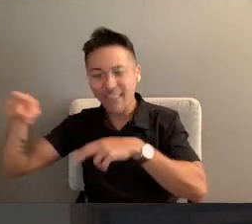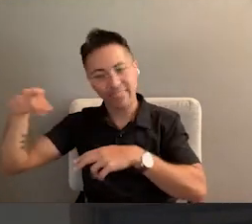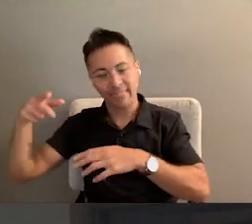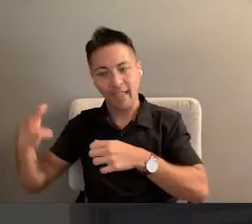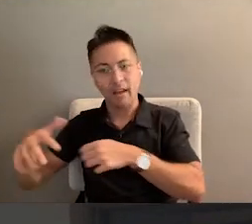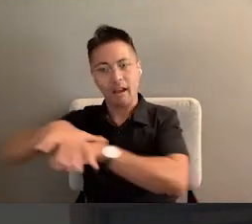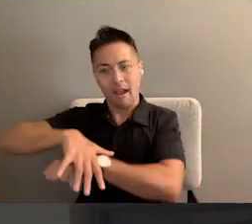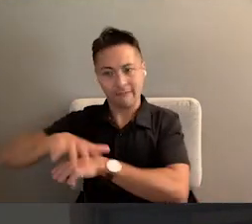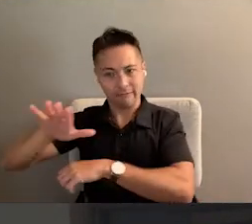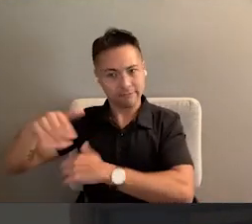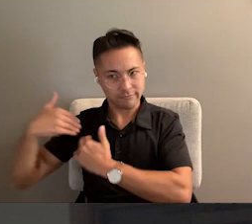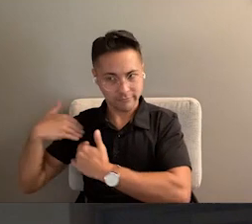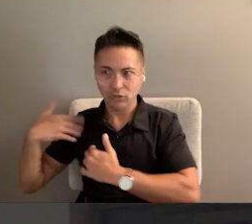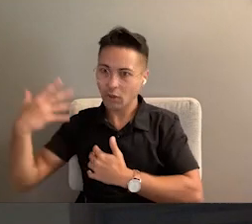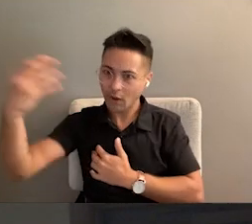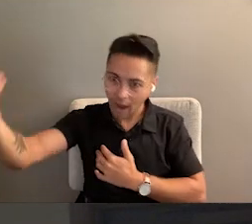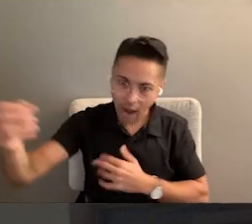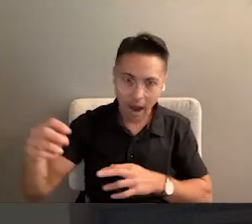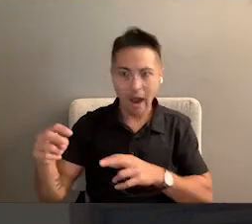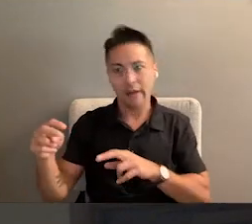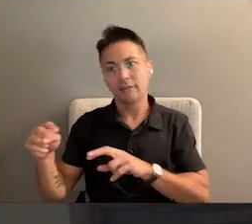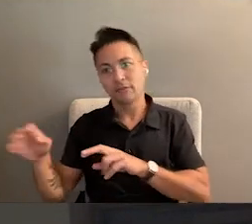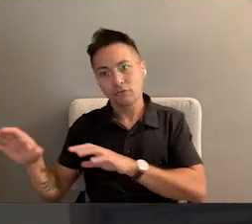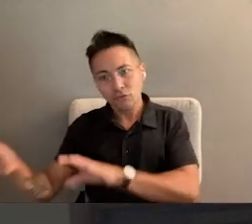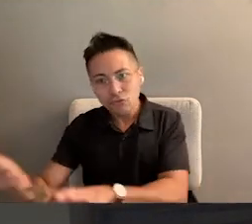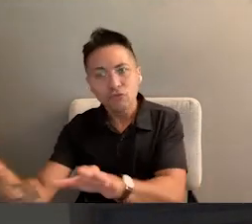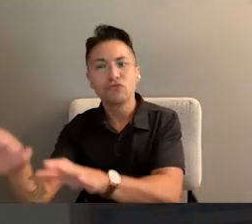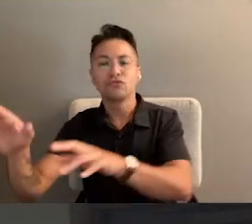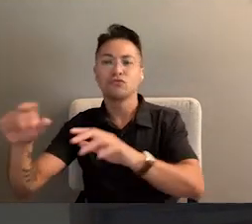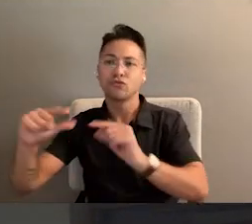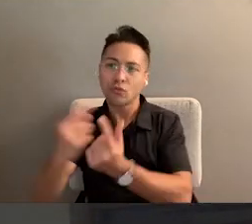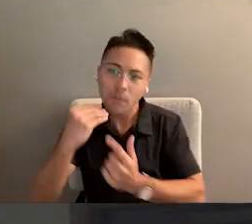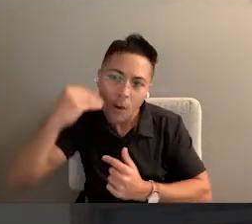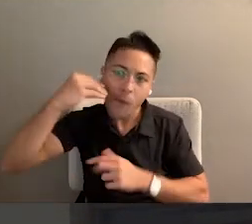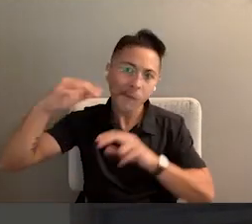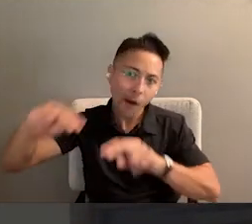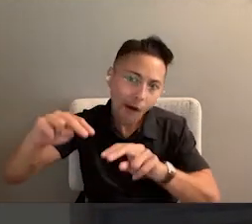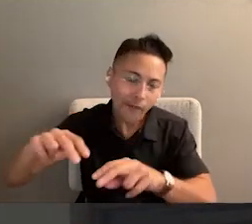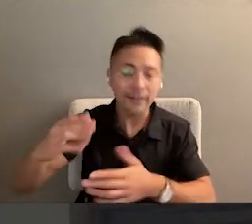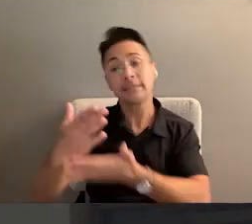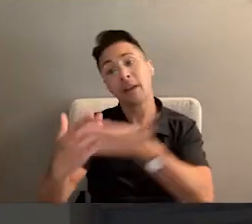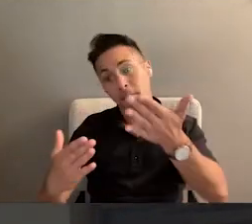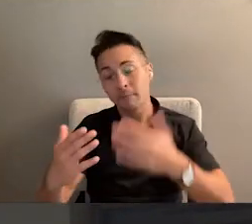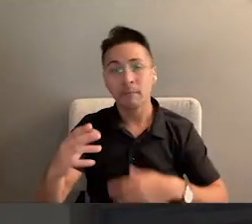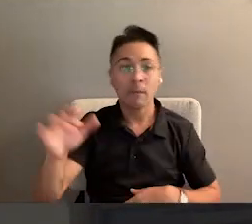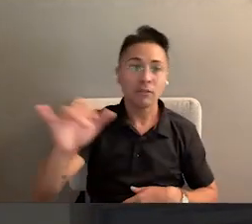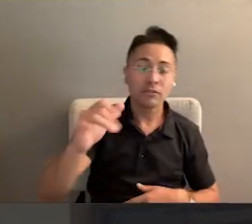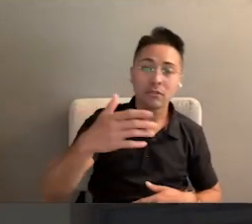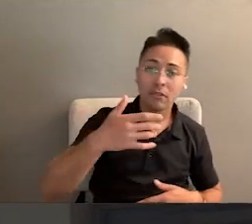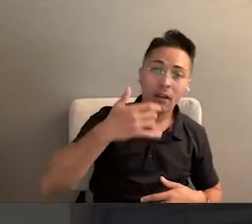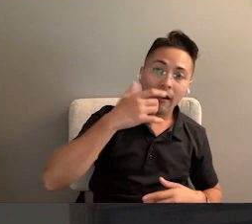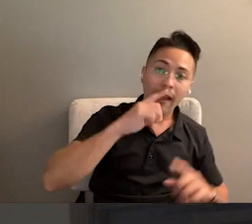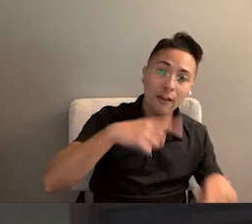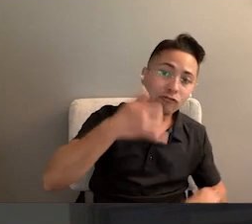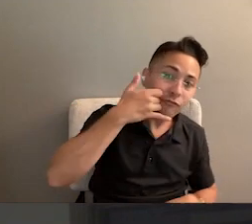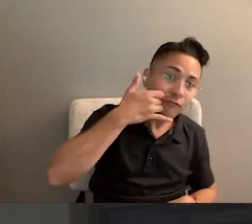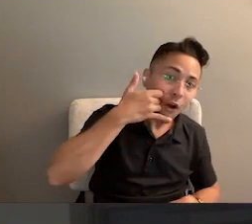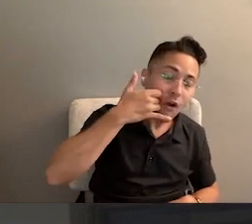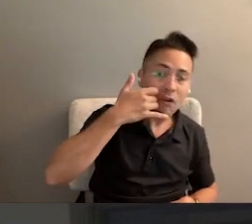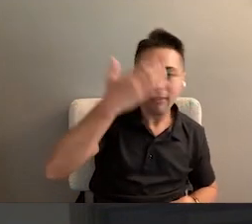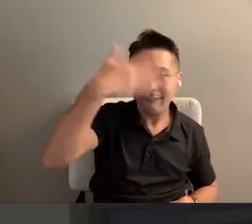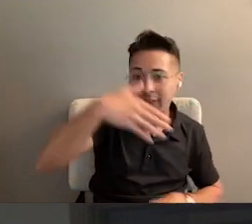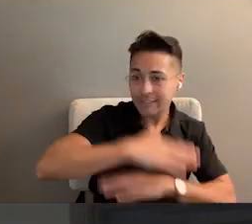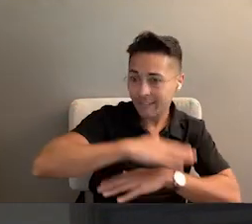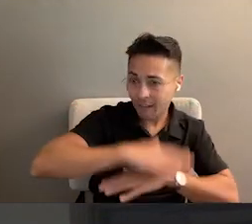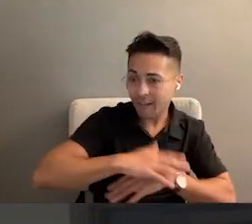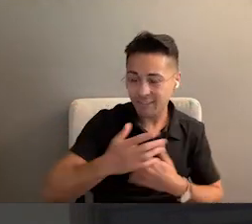positions in their region. They're the ones covering those duties. So they're also going out and doing group home monitoring, some of them, in some regions. Some